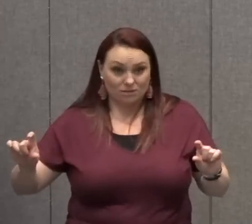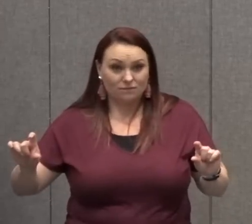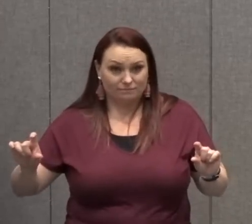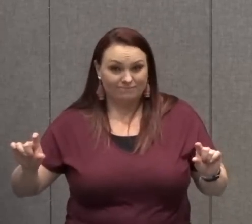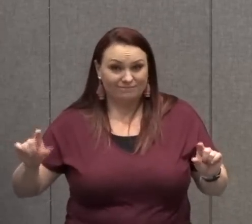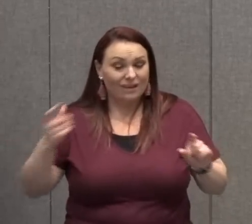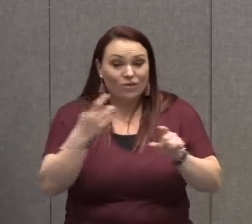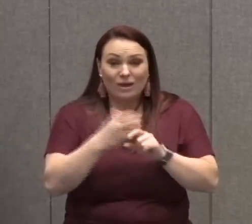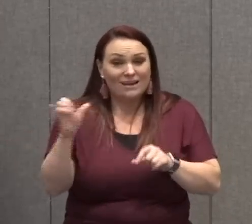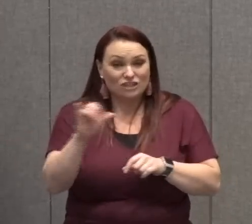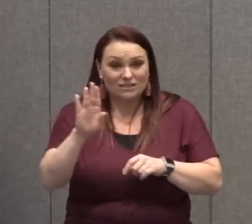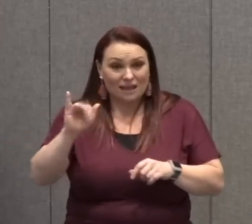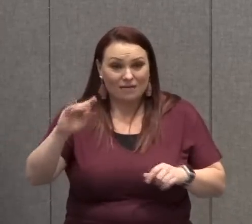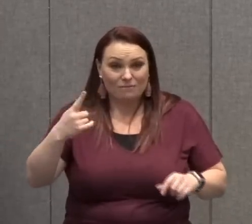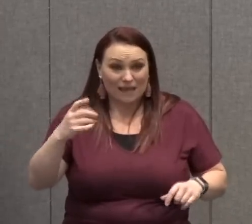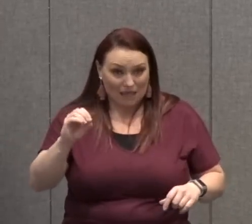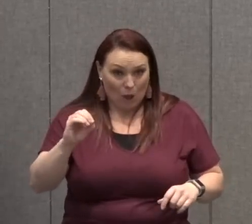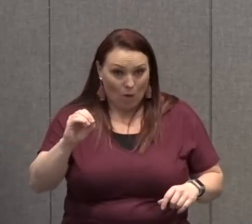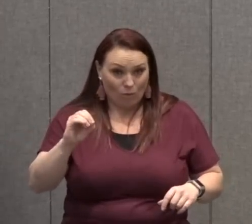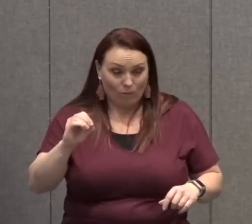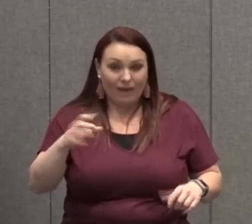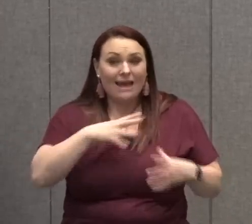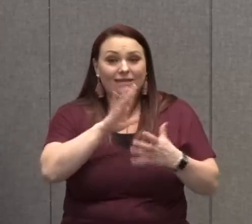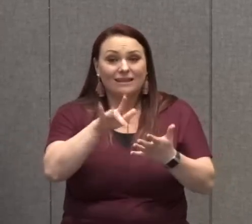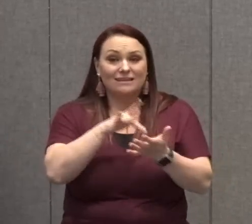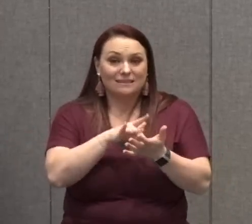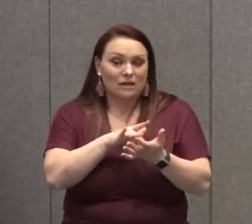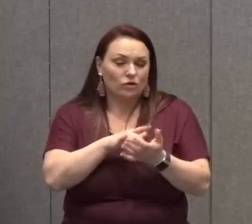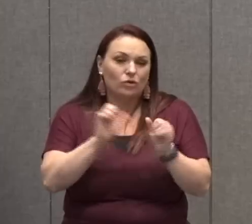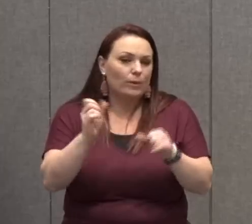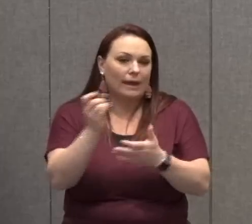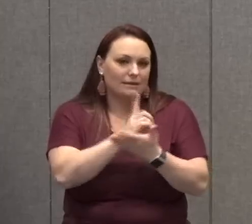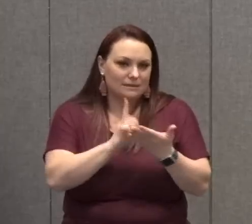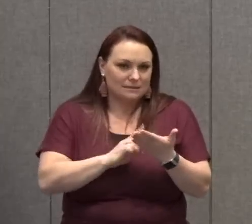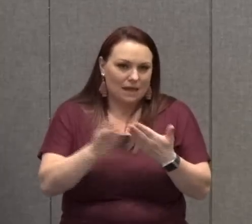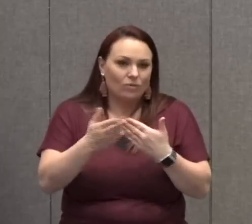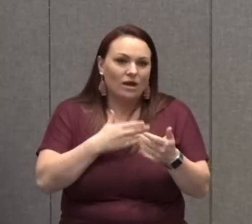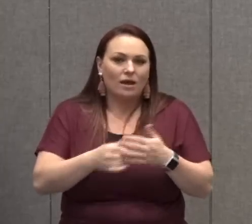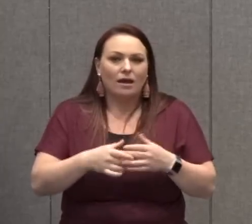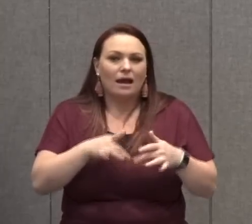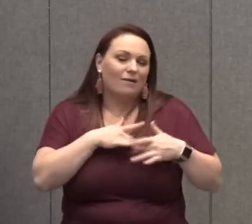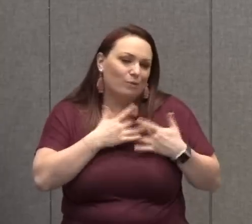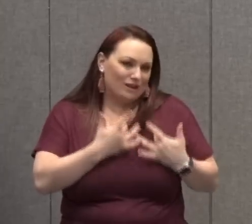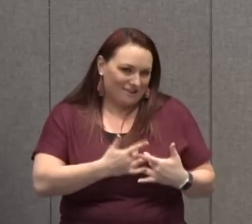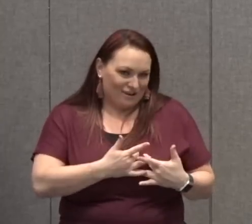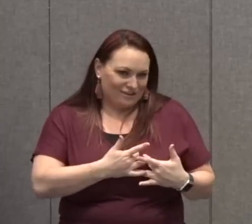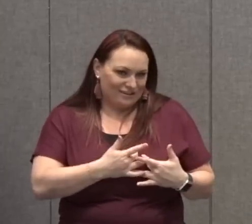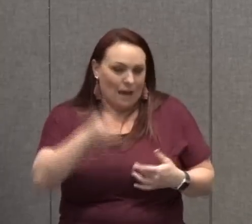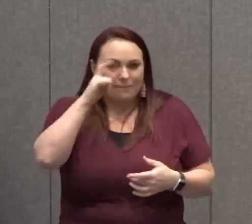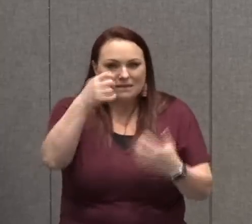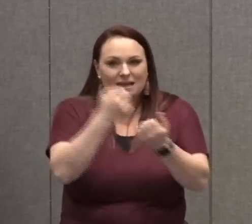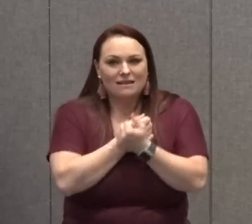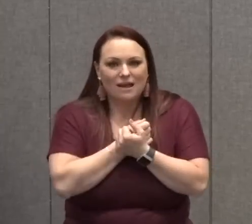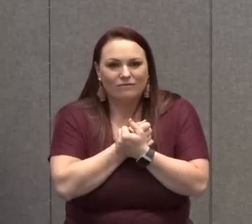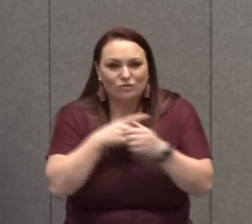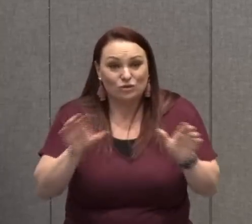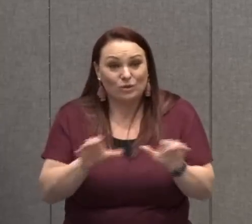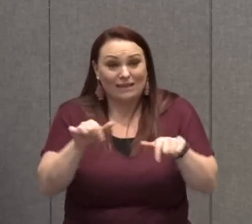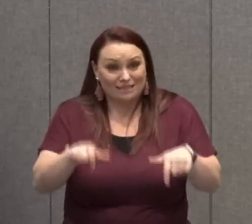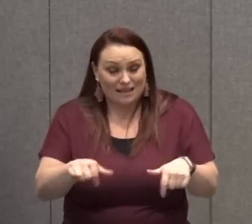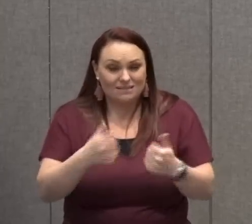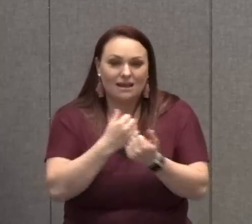across just like bingo and in the center you could do any design in the middle I put a heart a just because I love doing this and I love you guys